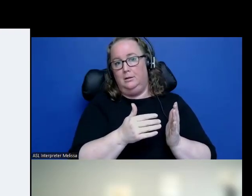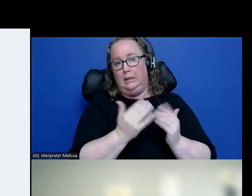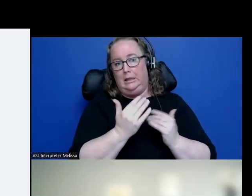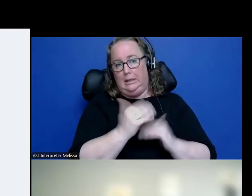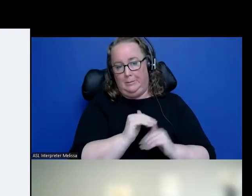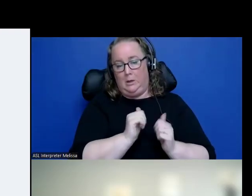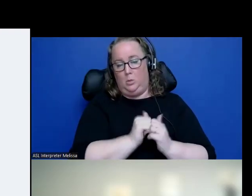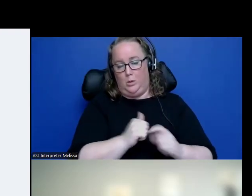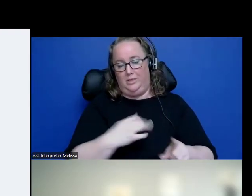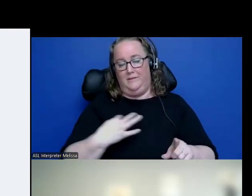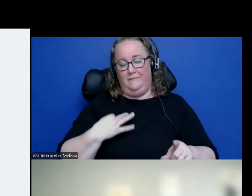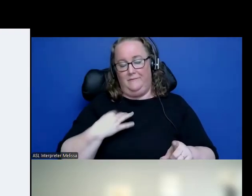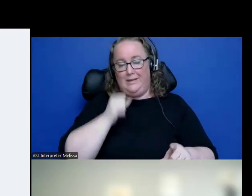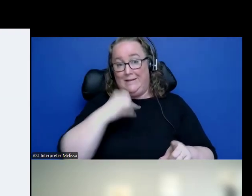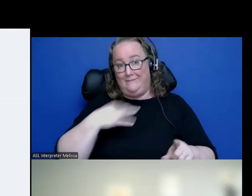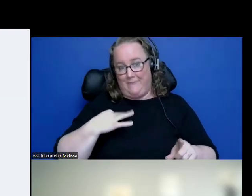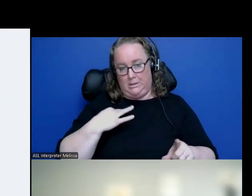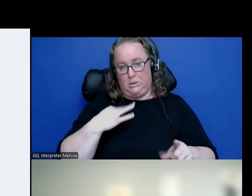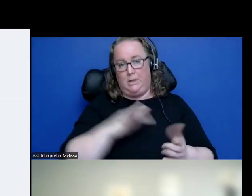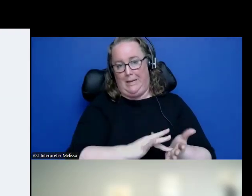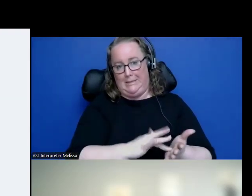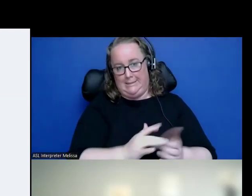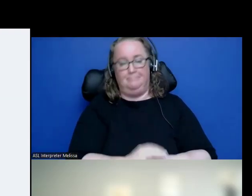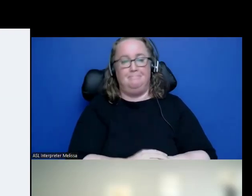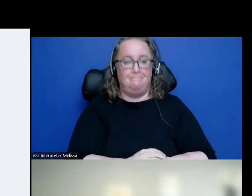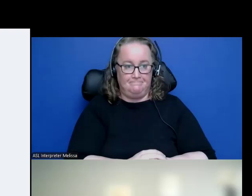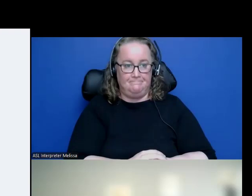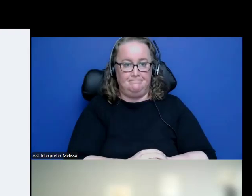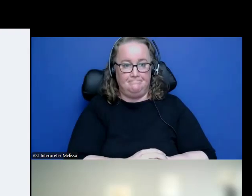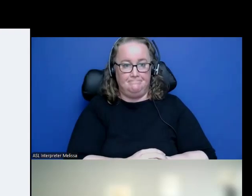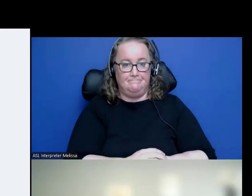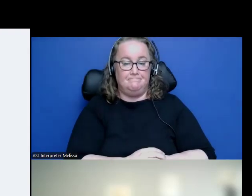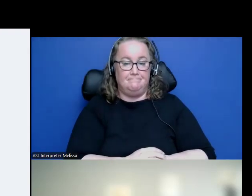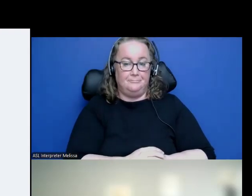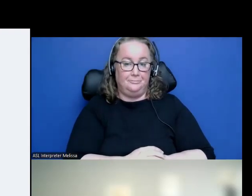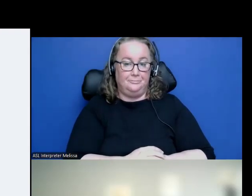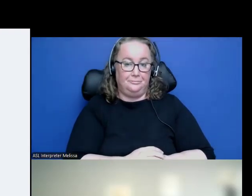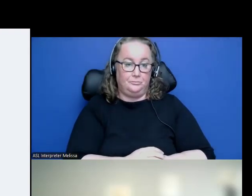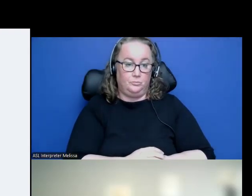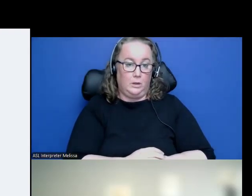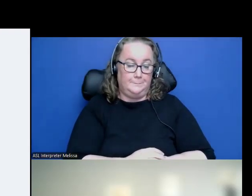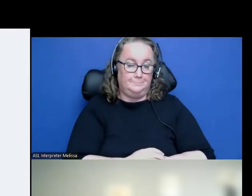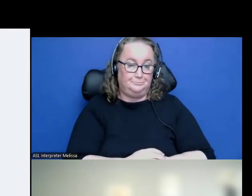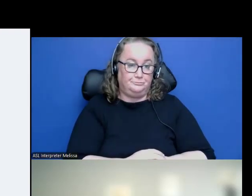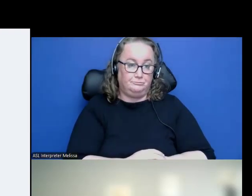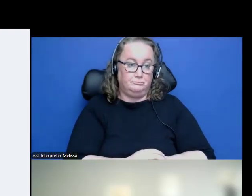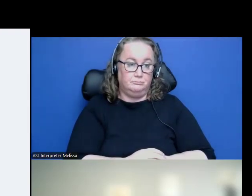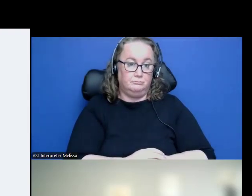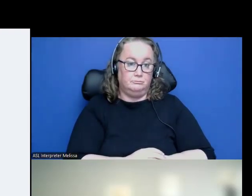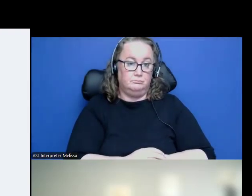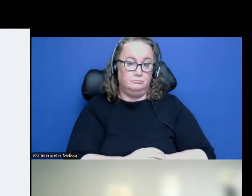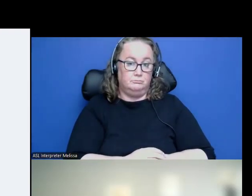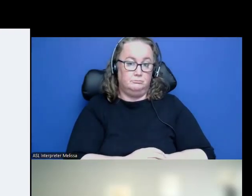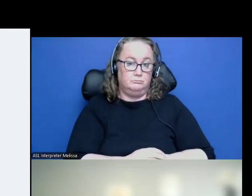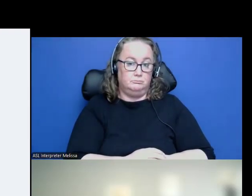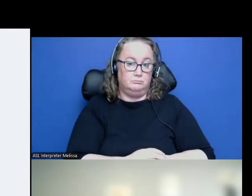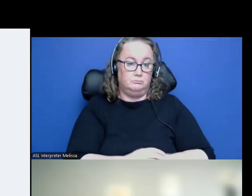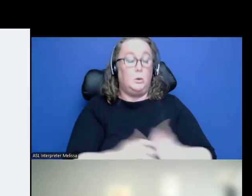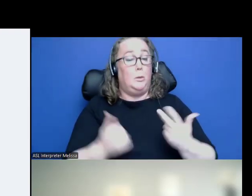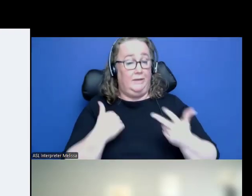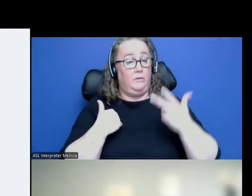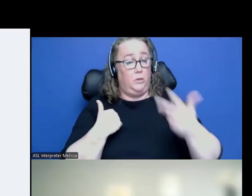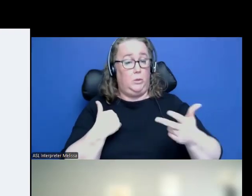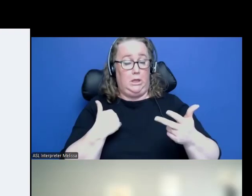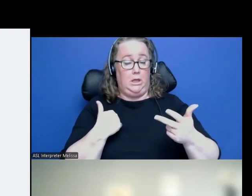involuntary medication of individuals. Keeping in mind, there are the 3. You have a